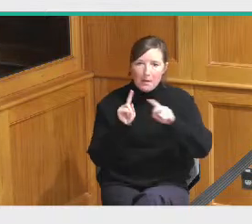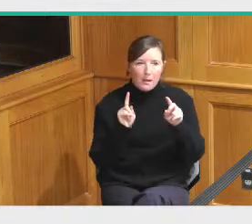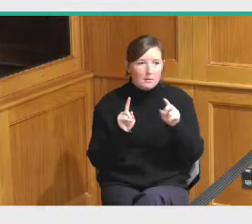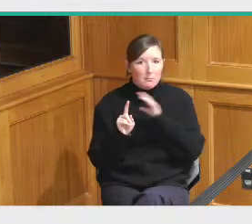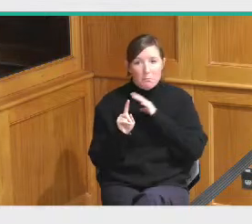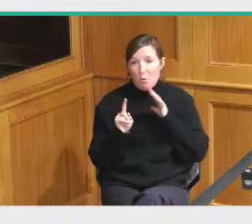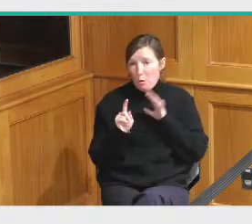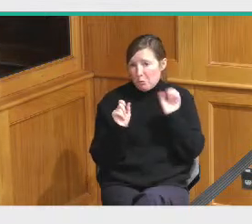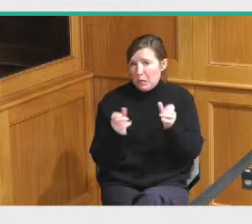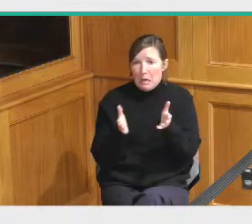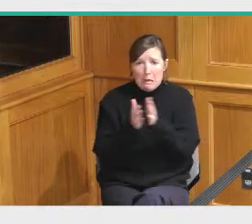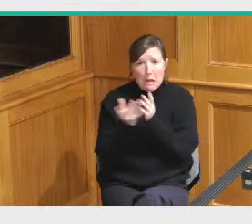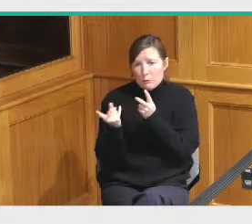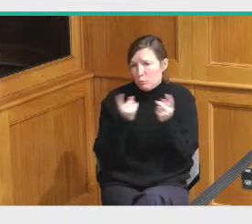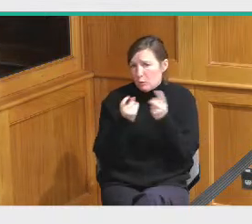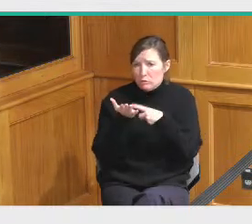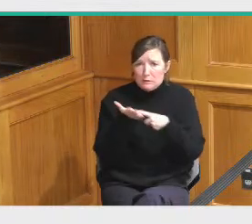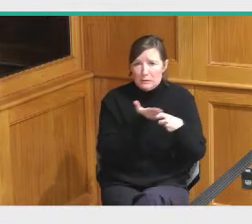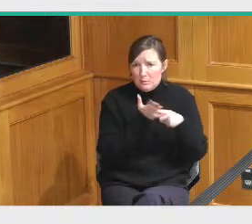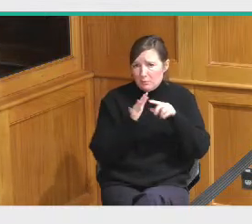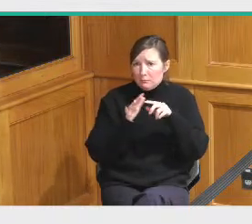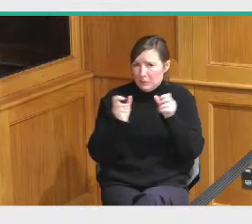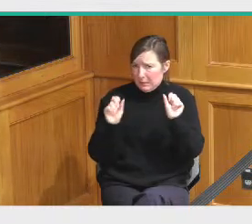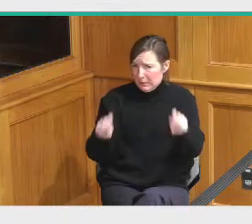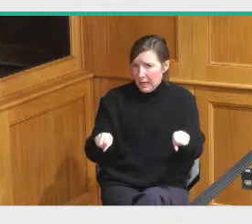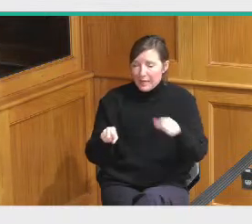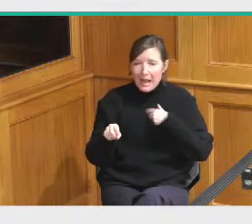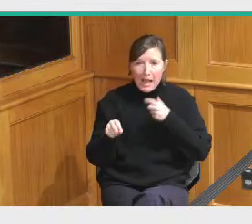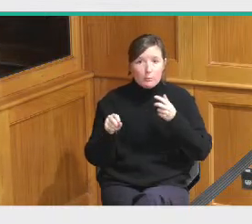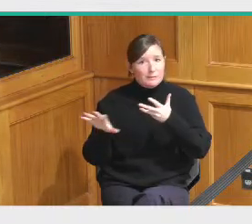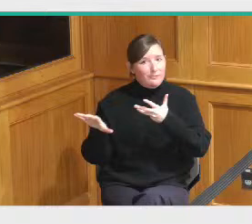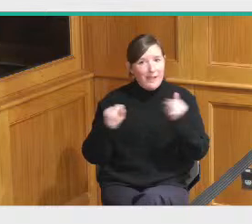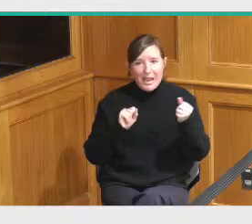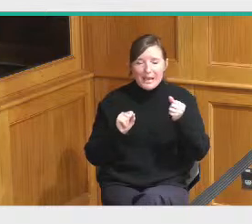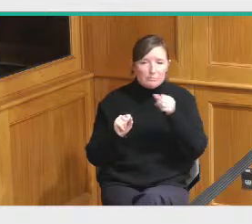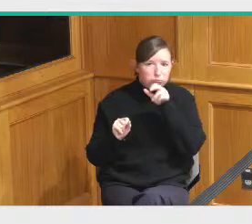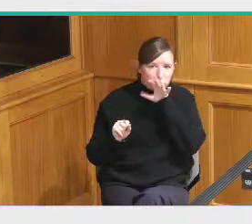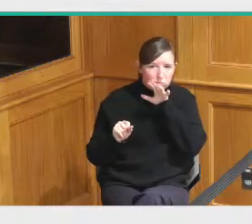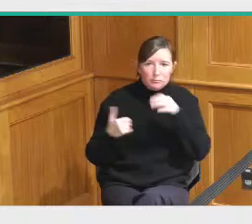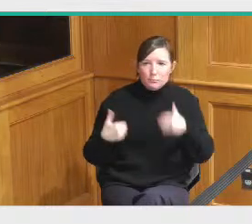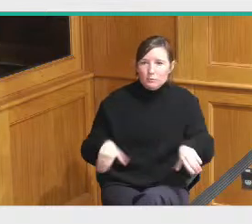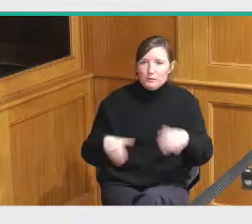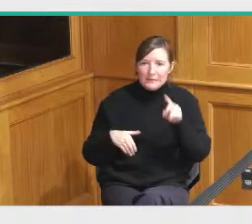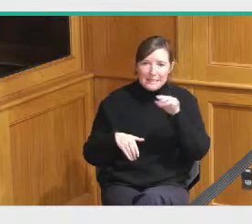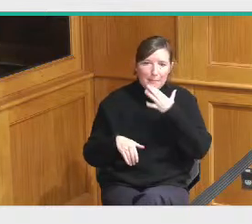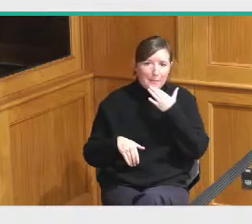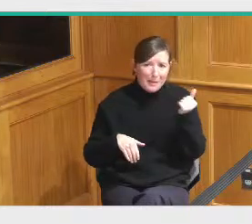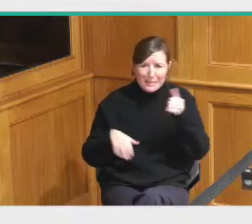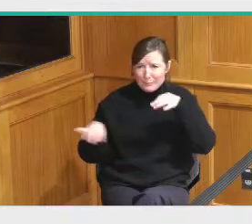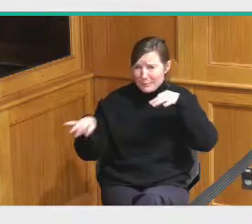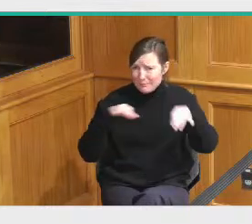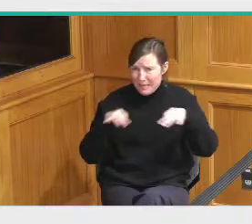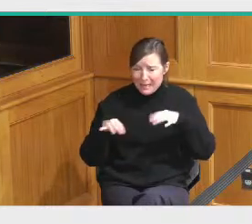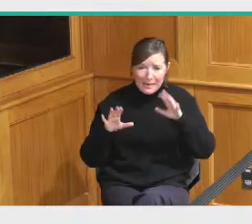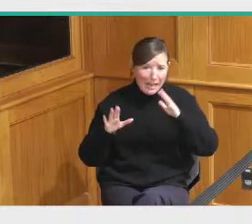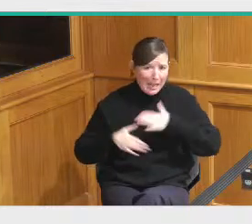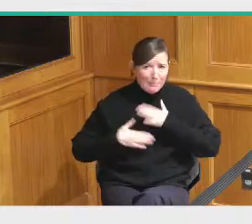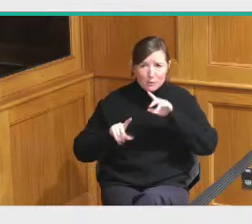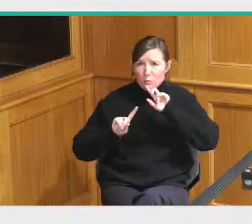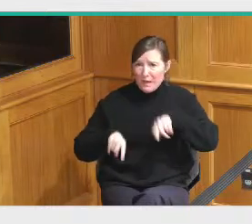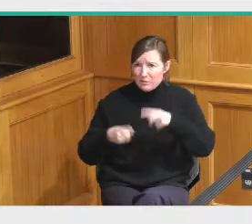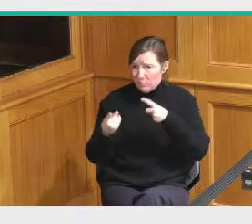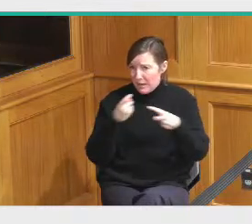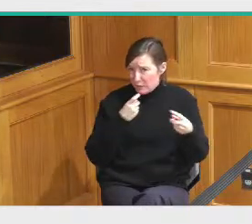board questions, discussion, et cetera. So I rattled through that fairly quickly, did my best. Happy to answer any questions if there are